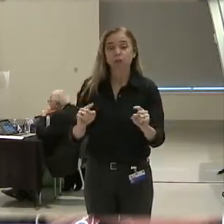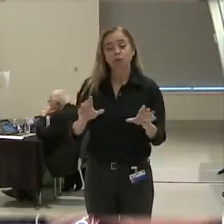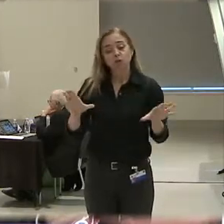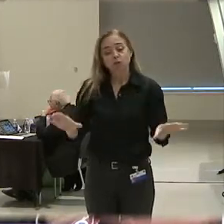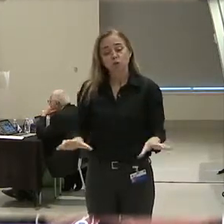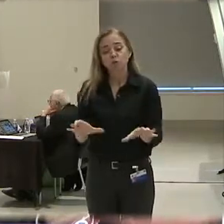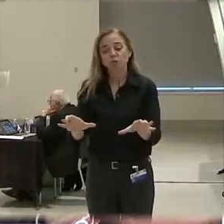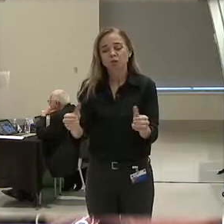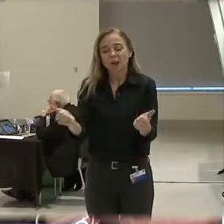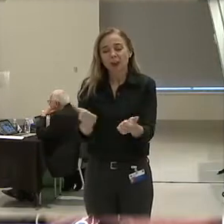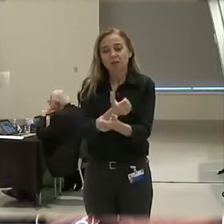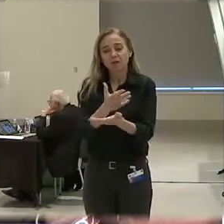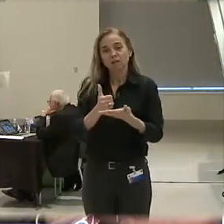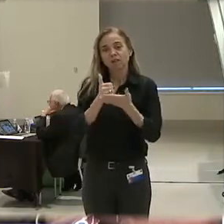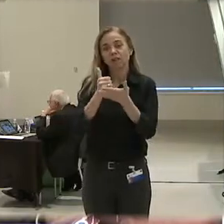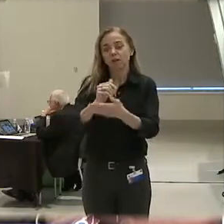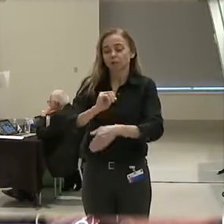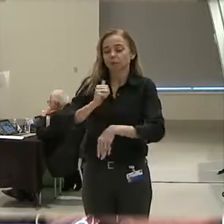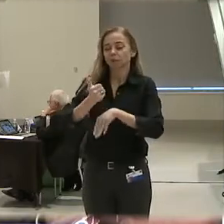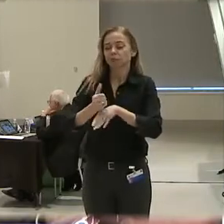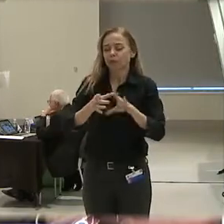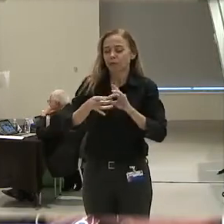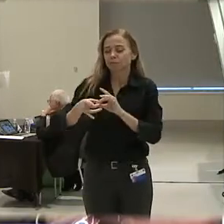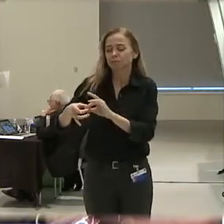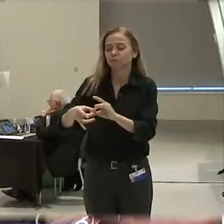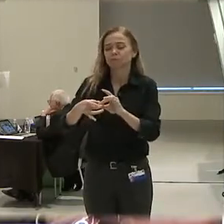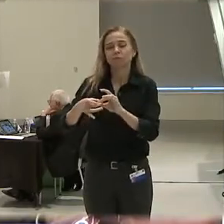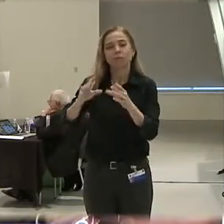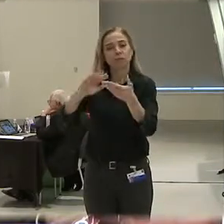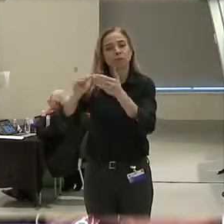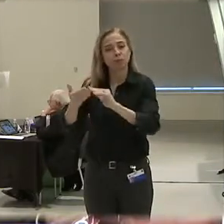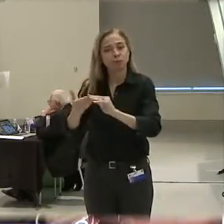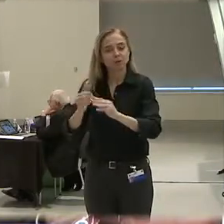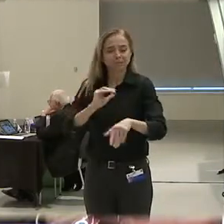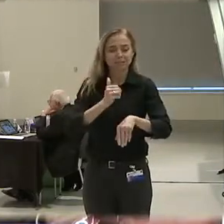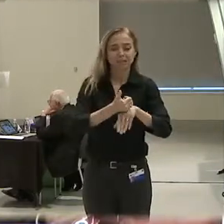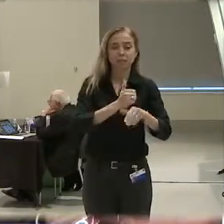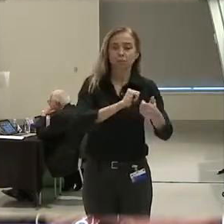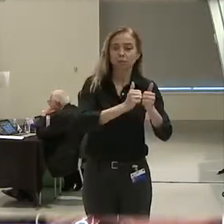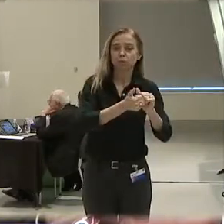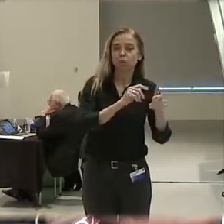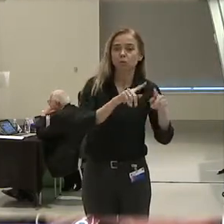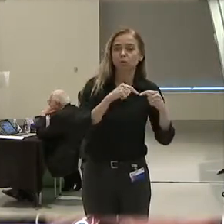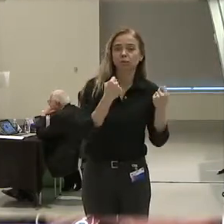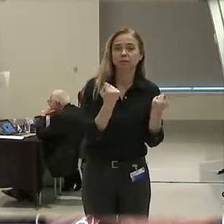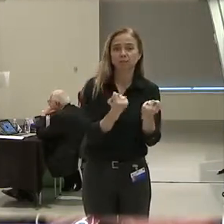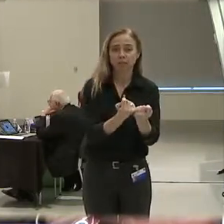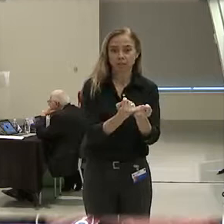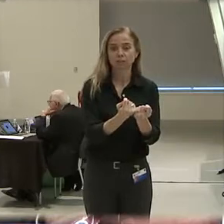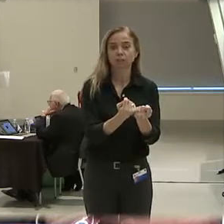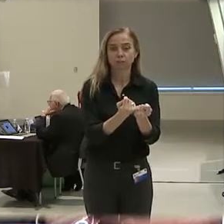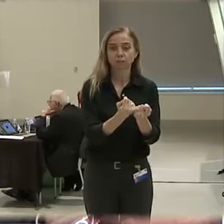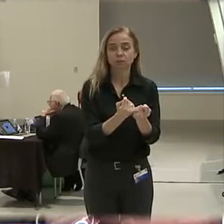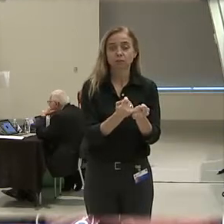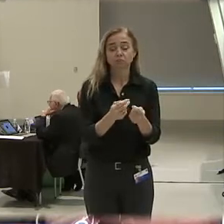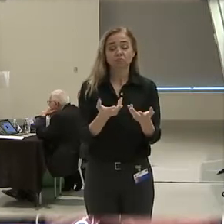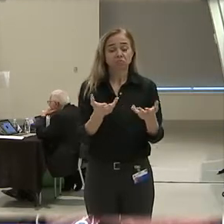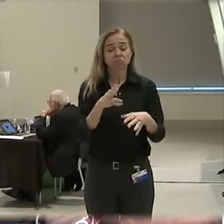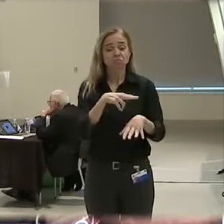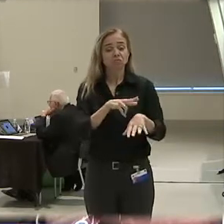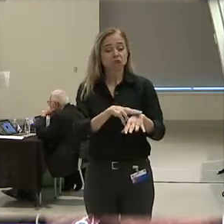holds a community together. They created sports teams, which is a natural thing for police officers to